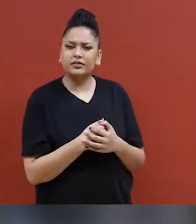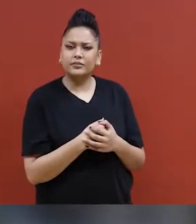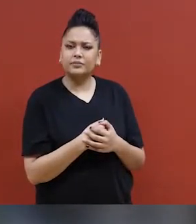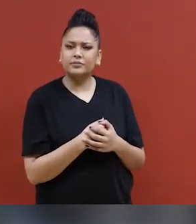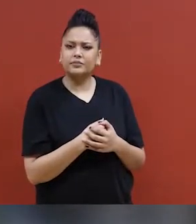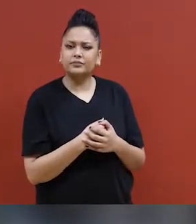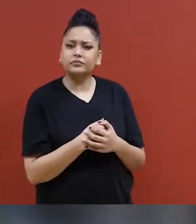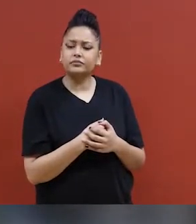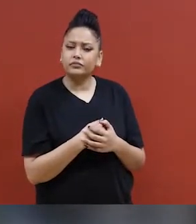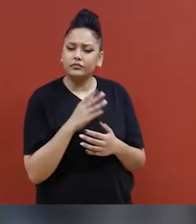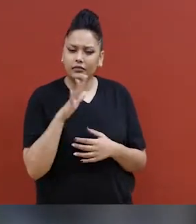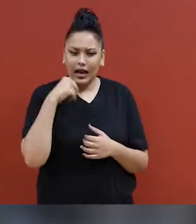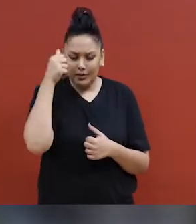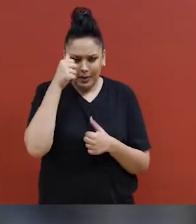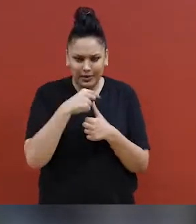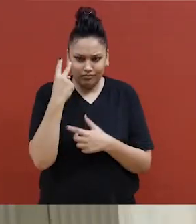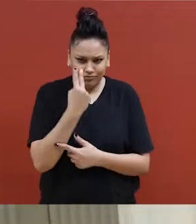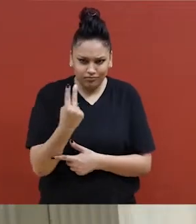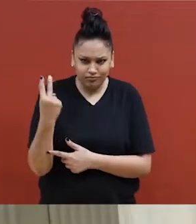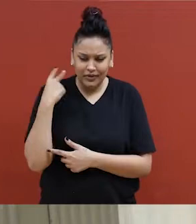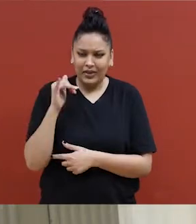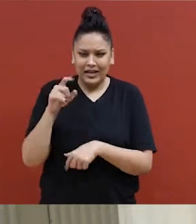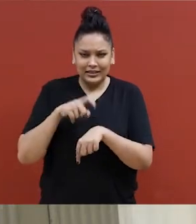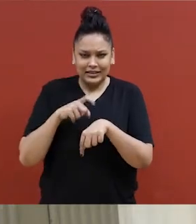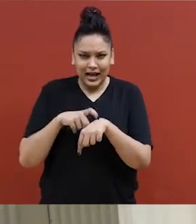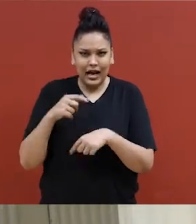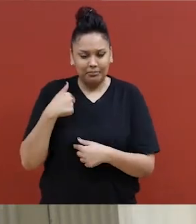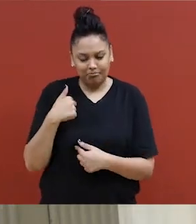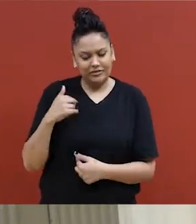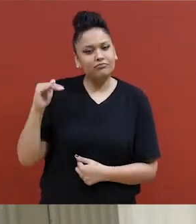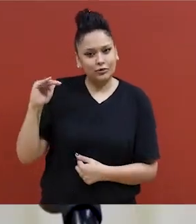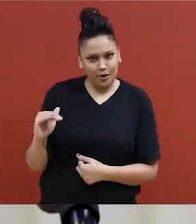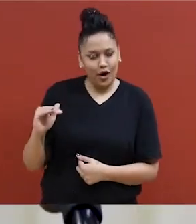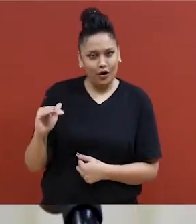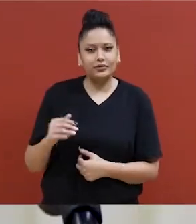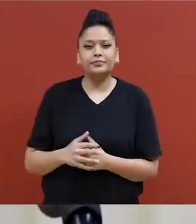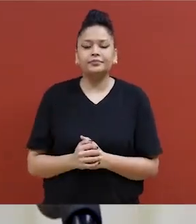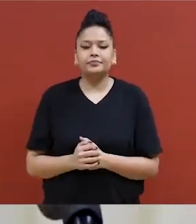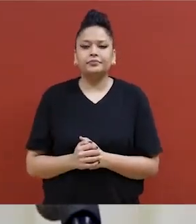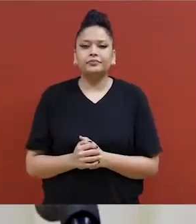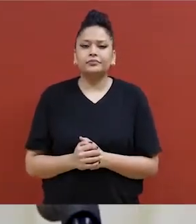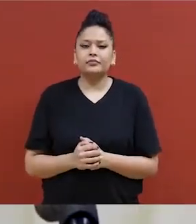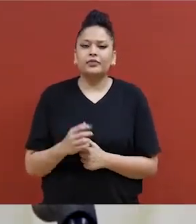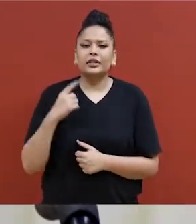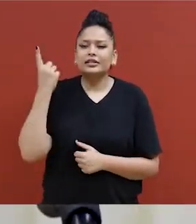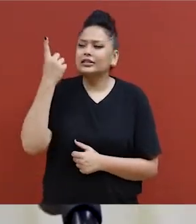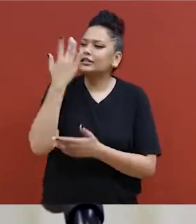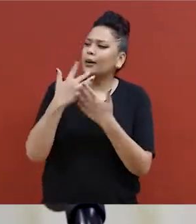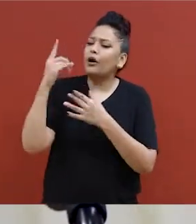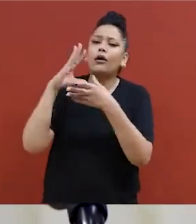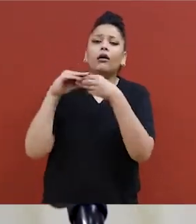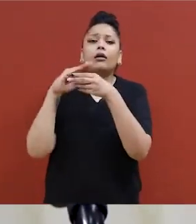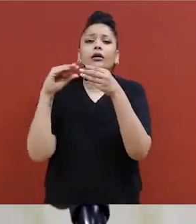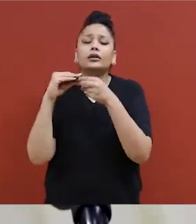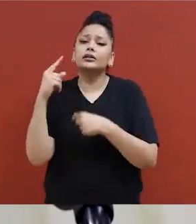I remember, again, as a child, was actually